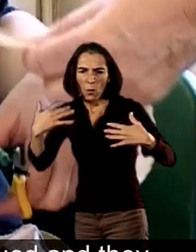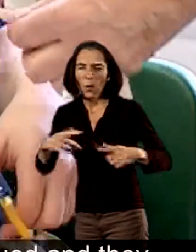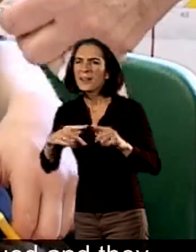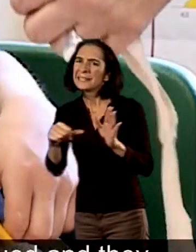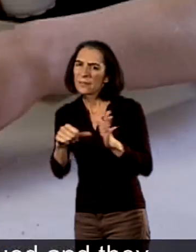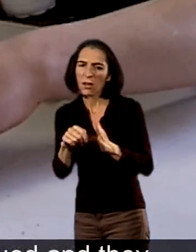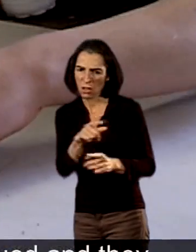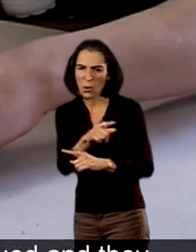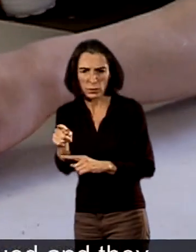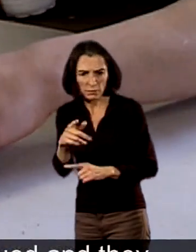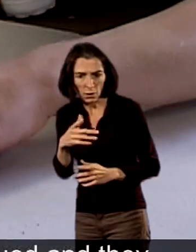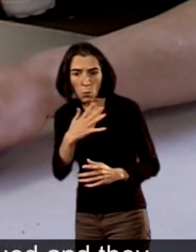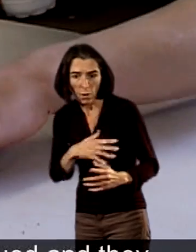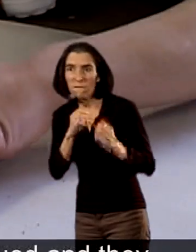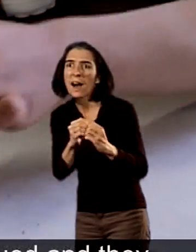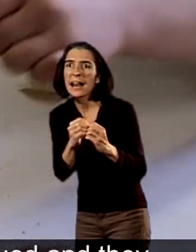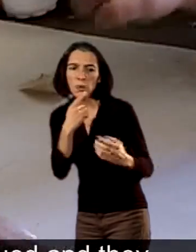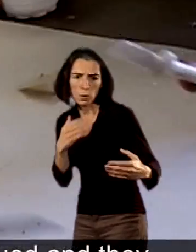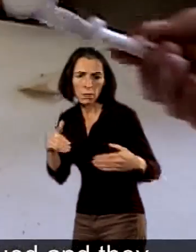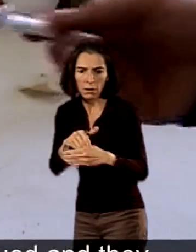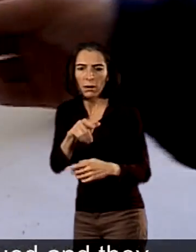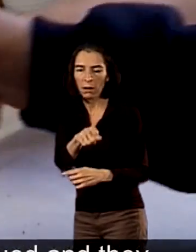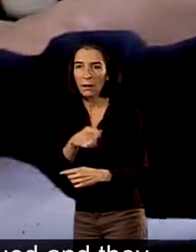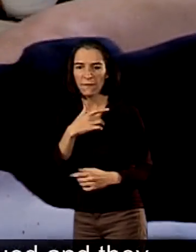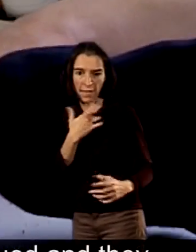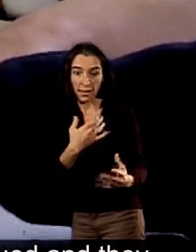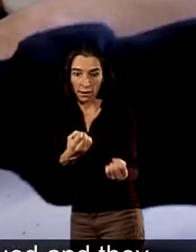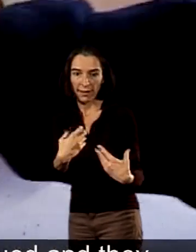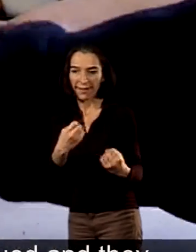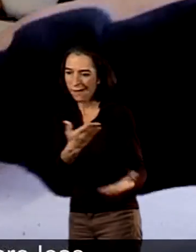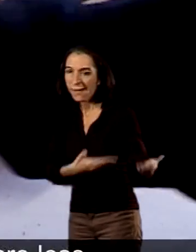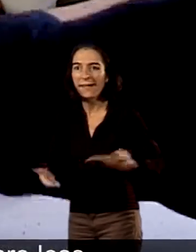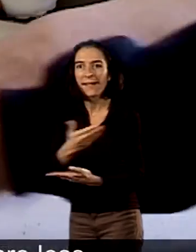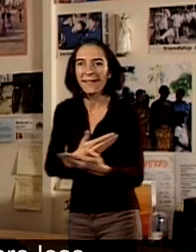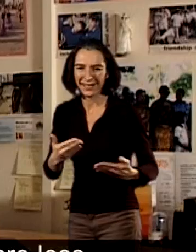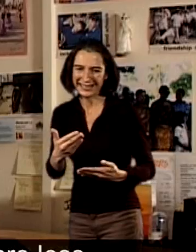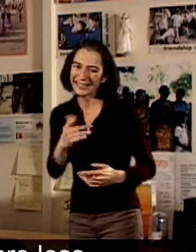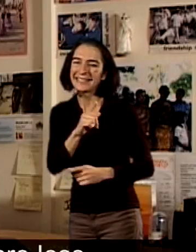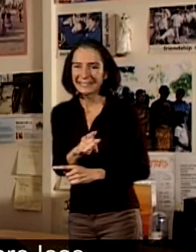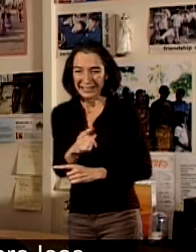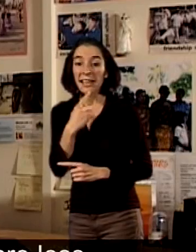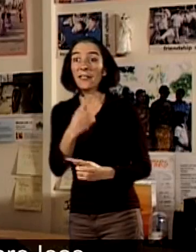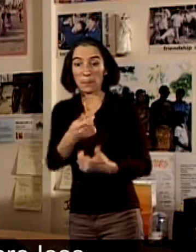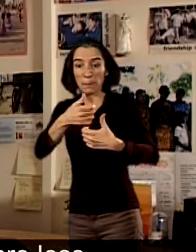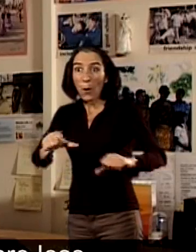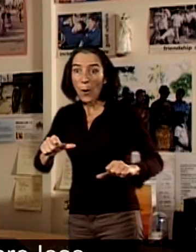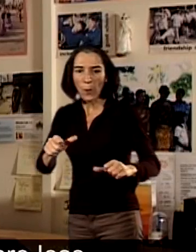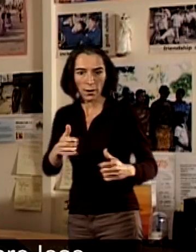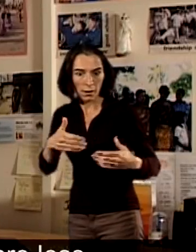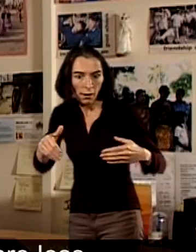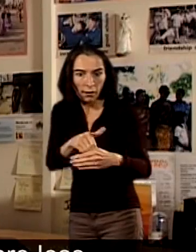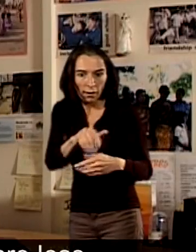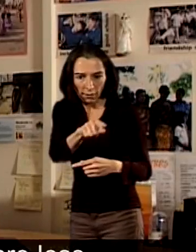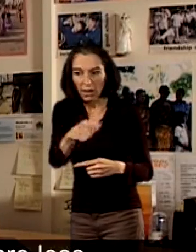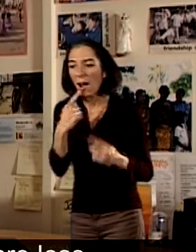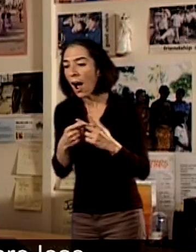that they're valued and they're taking part and that they're contributing, then obviously all the children who are less needy are well